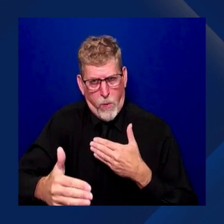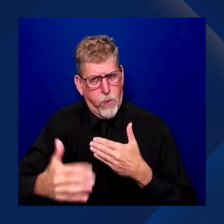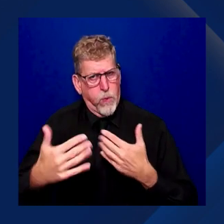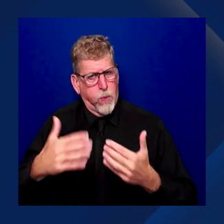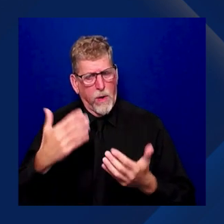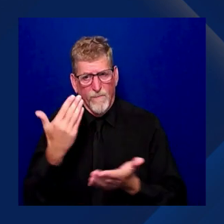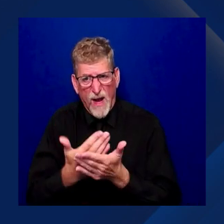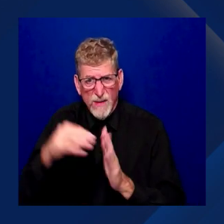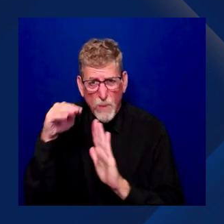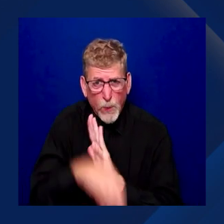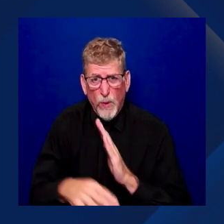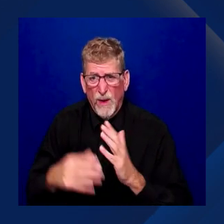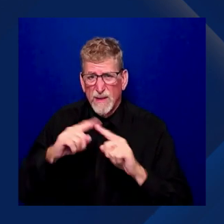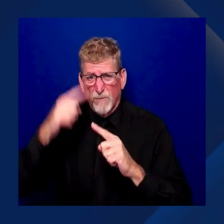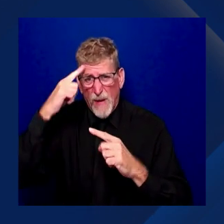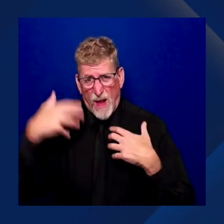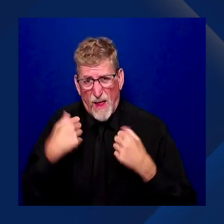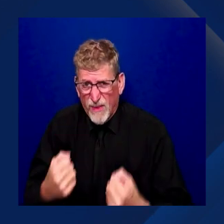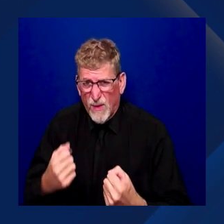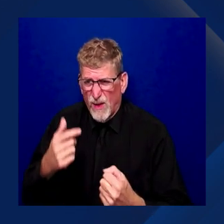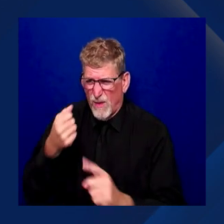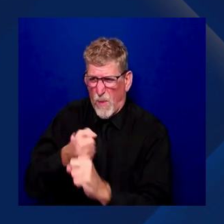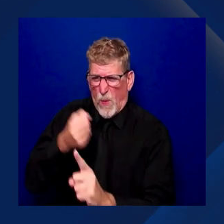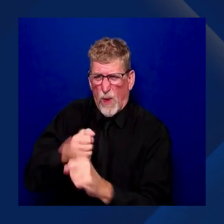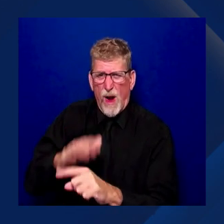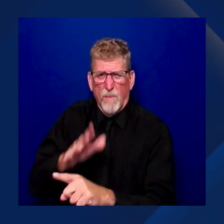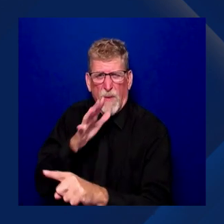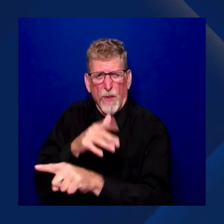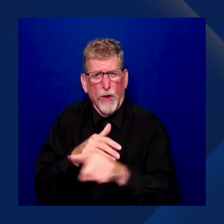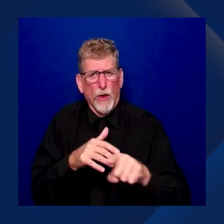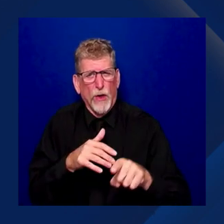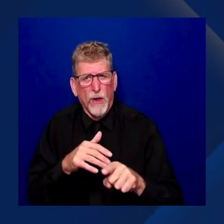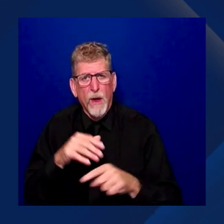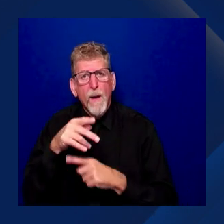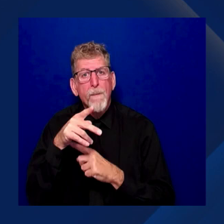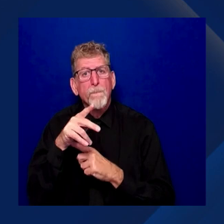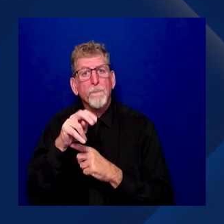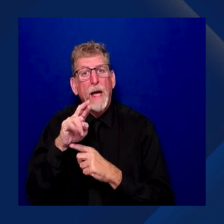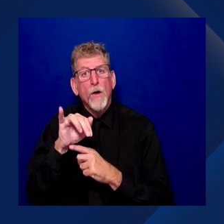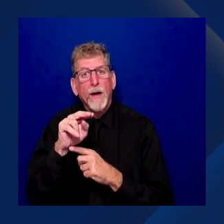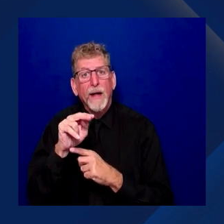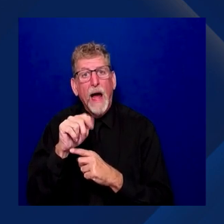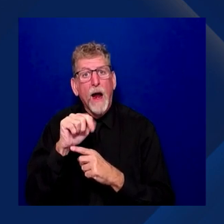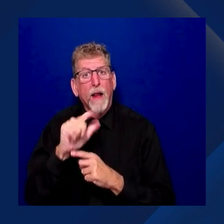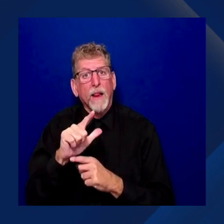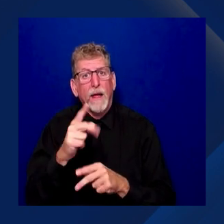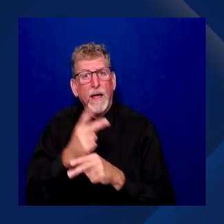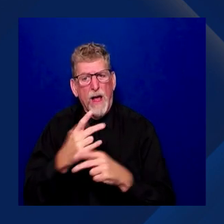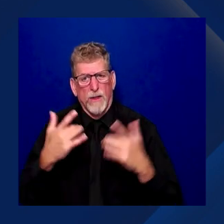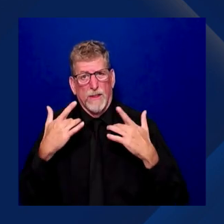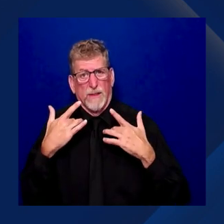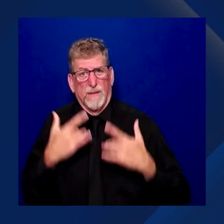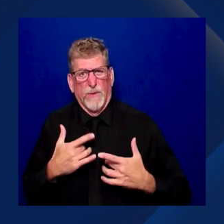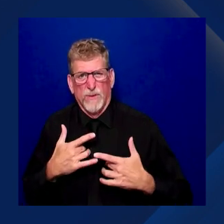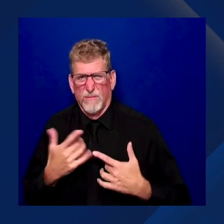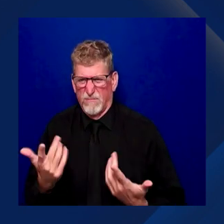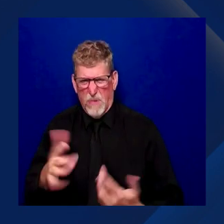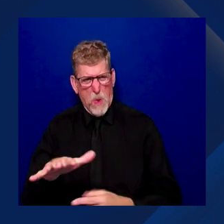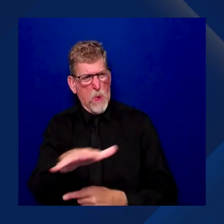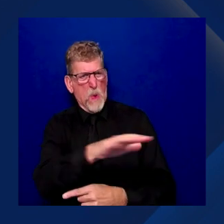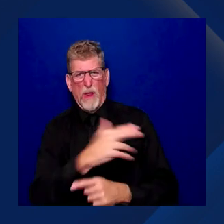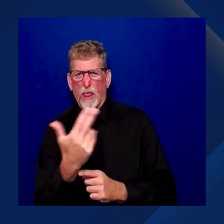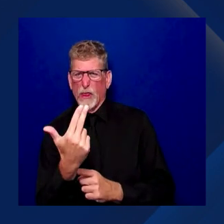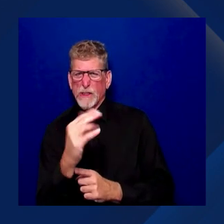Perinatal depression affects 13% of childbearing women in this nation, so that the link between financial well-being and mental